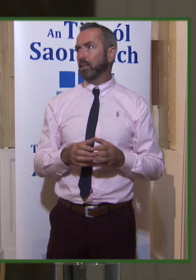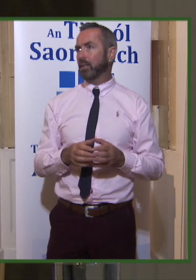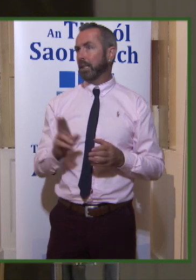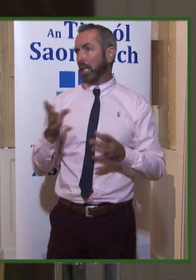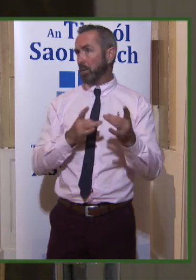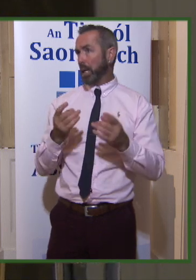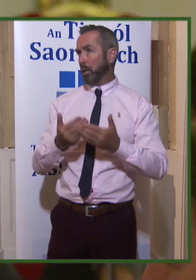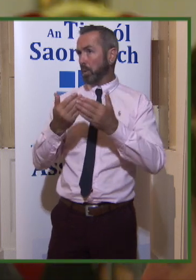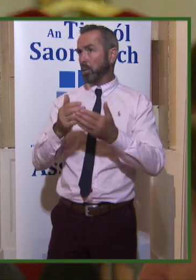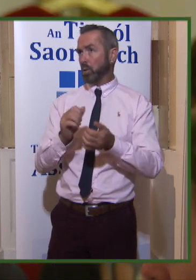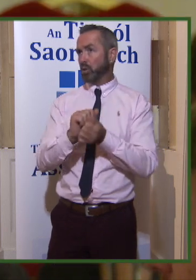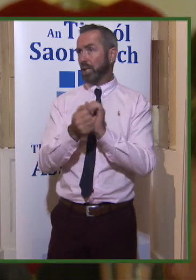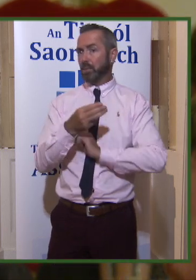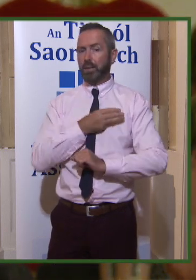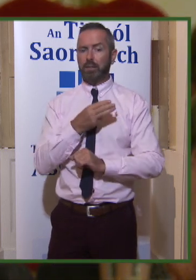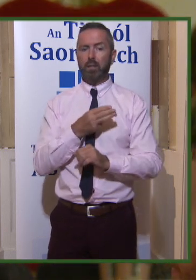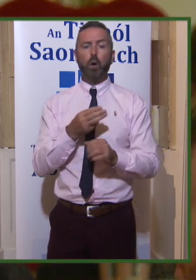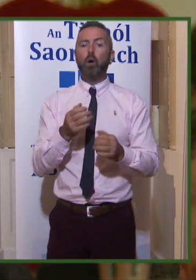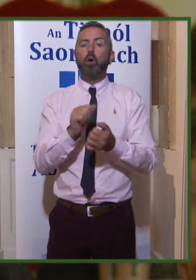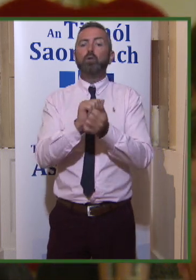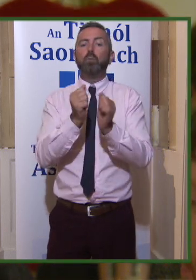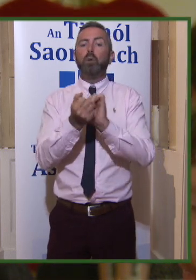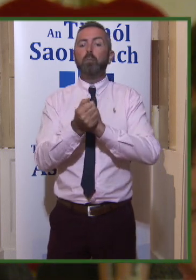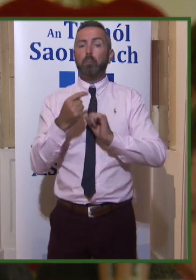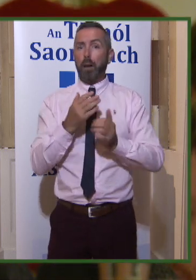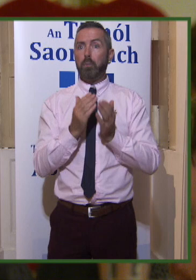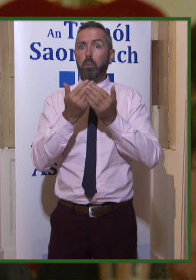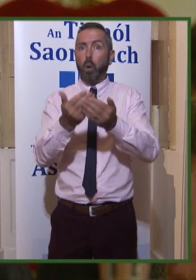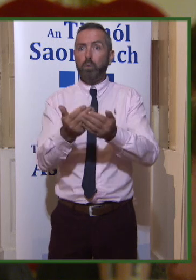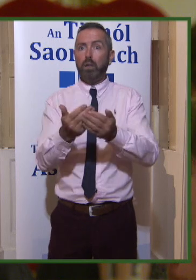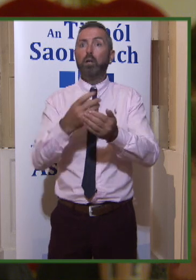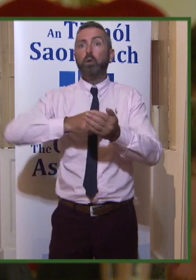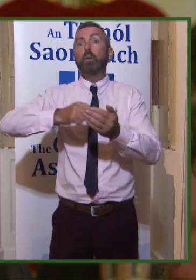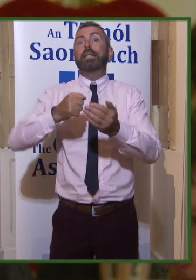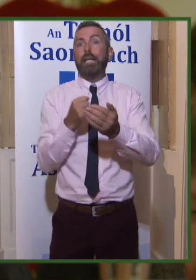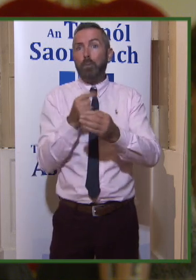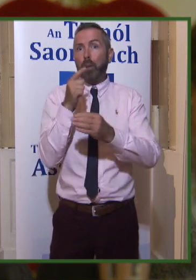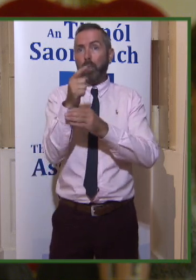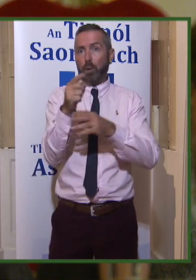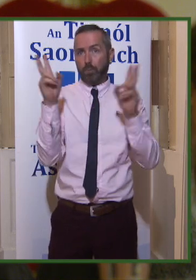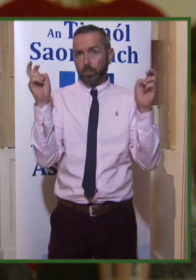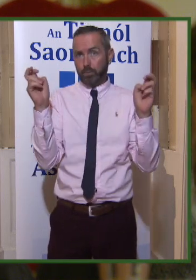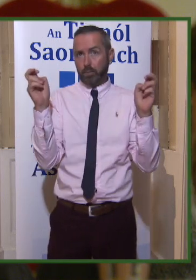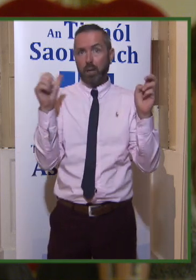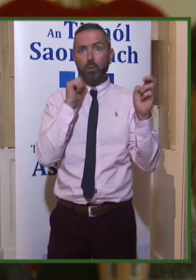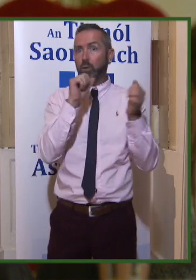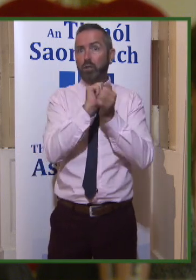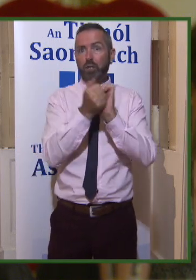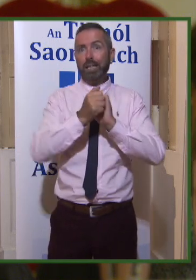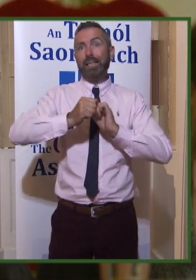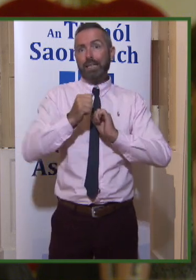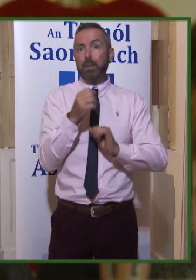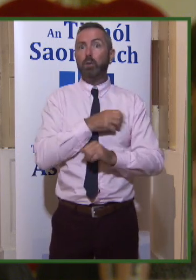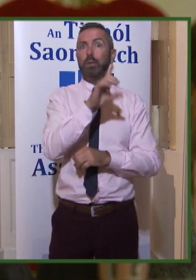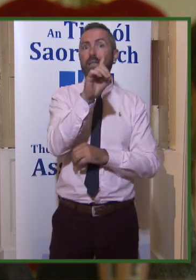change? But the proposed change is not to change and keep it to DEM, and then if we make